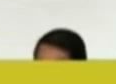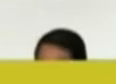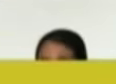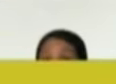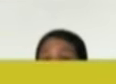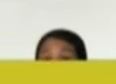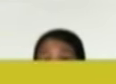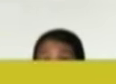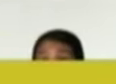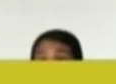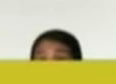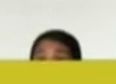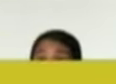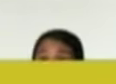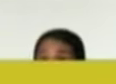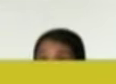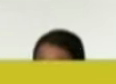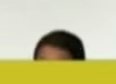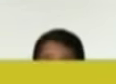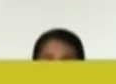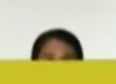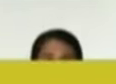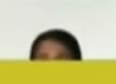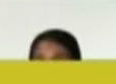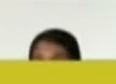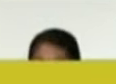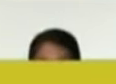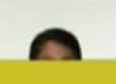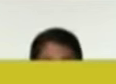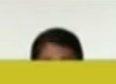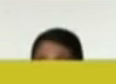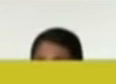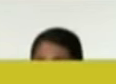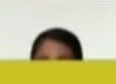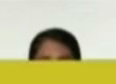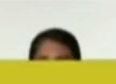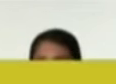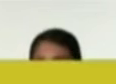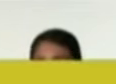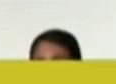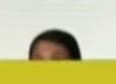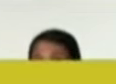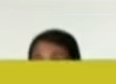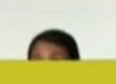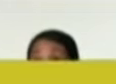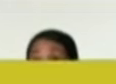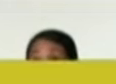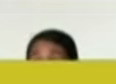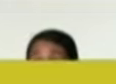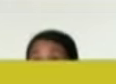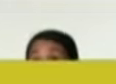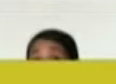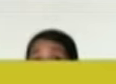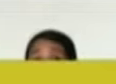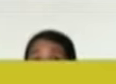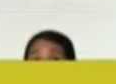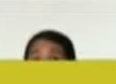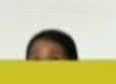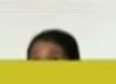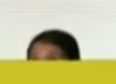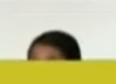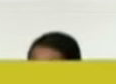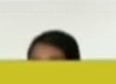collaboration, environmental solidarity on the basis of projects that are developing among the BRICS members and